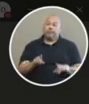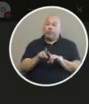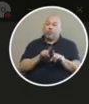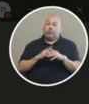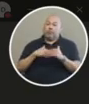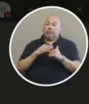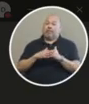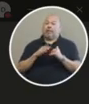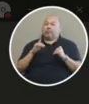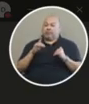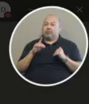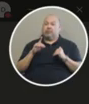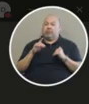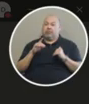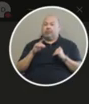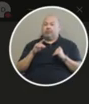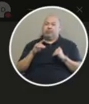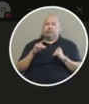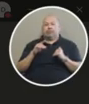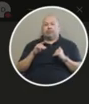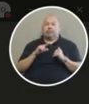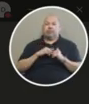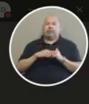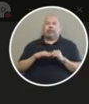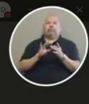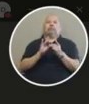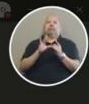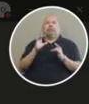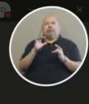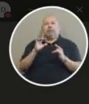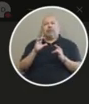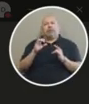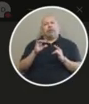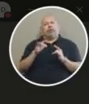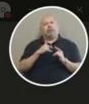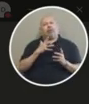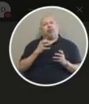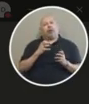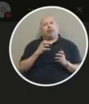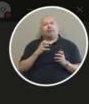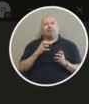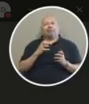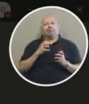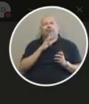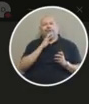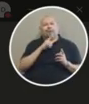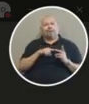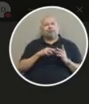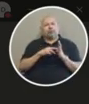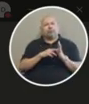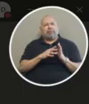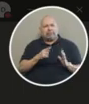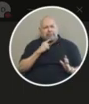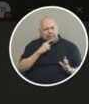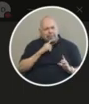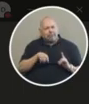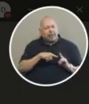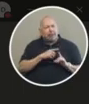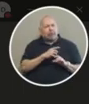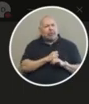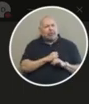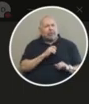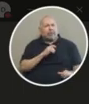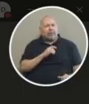my next, I guess, statement question is, I want to, echo what Representative Hernandez said about